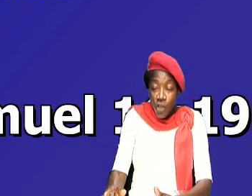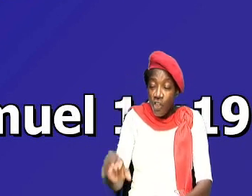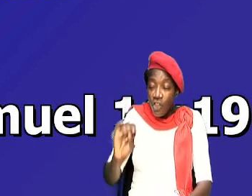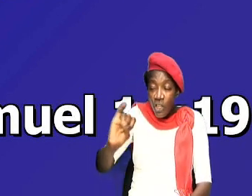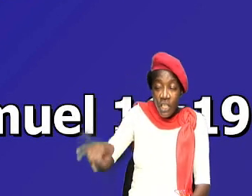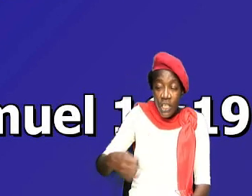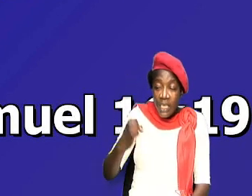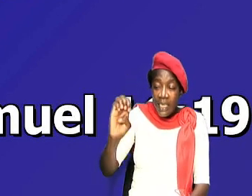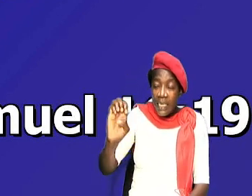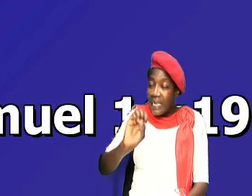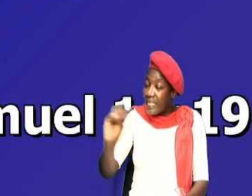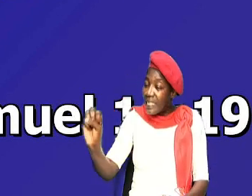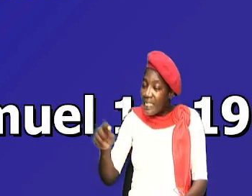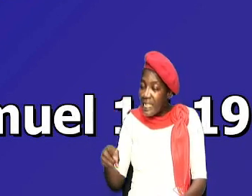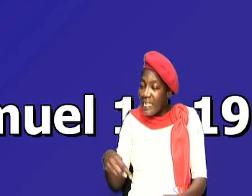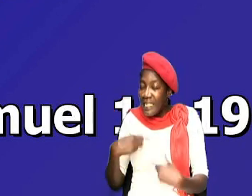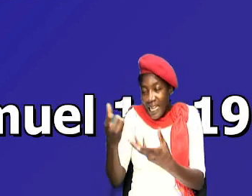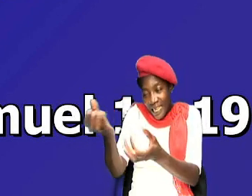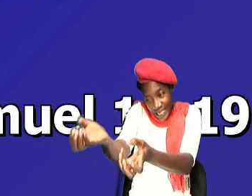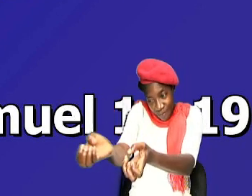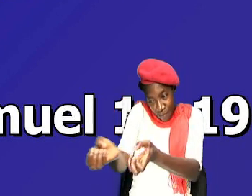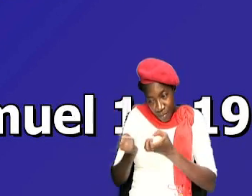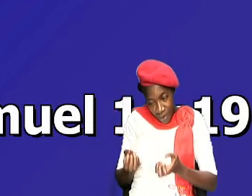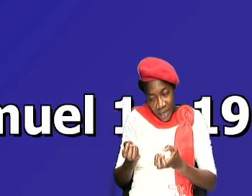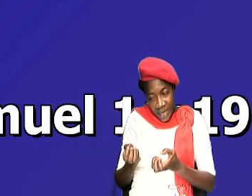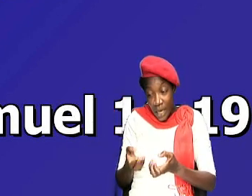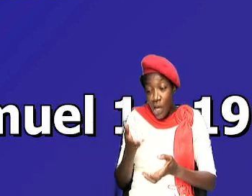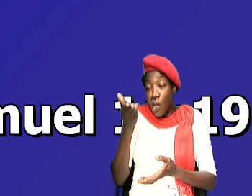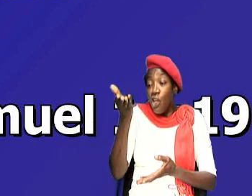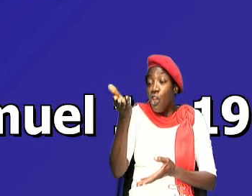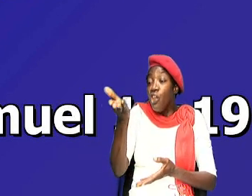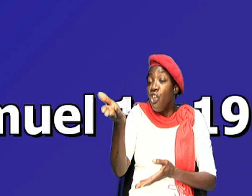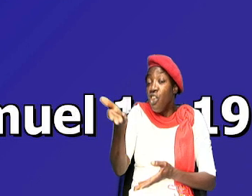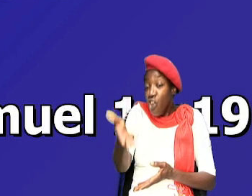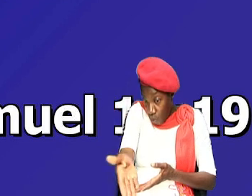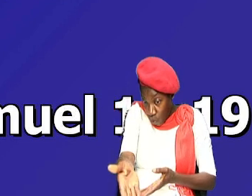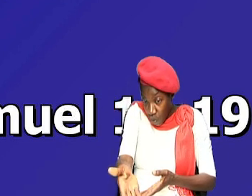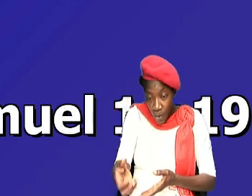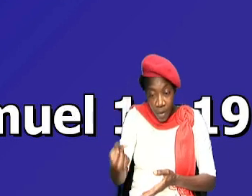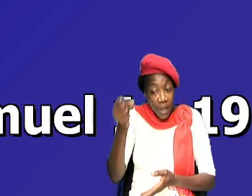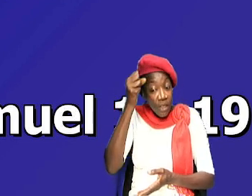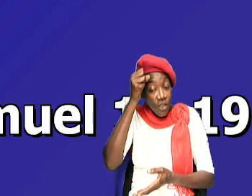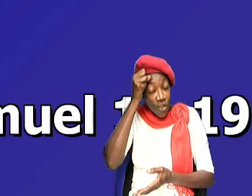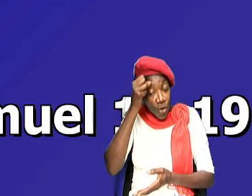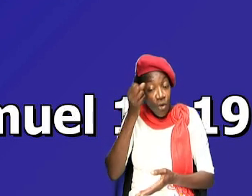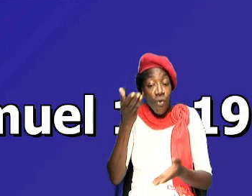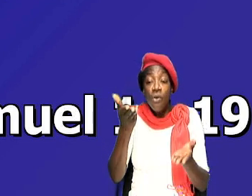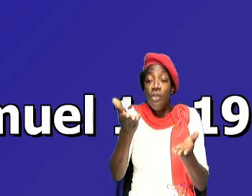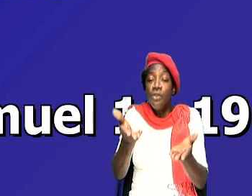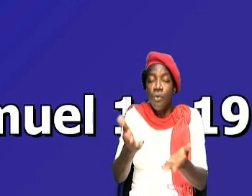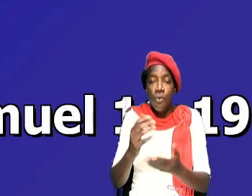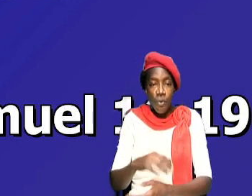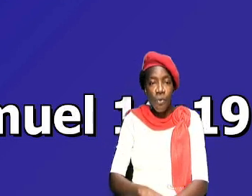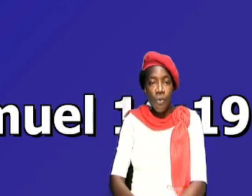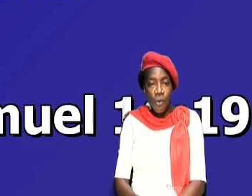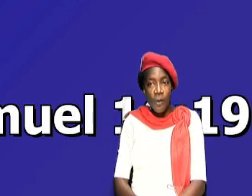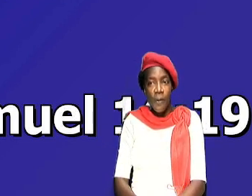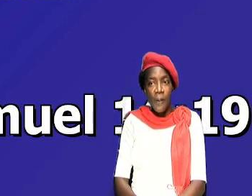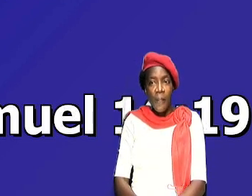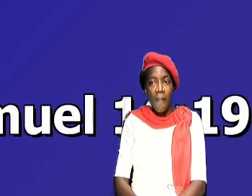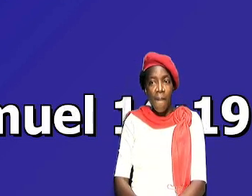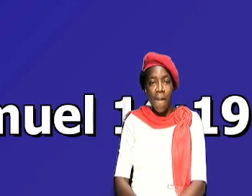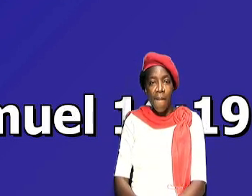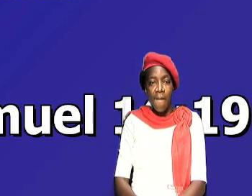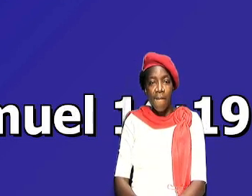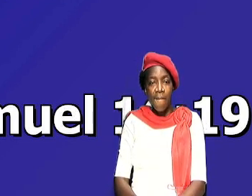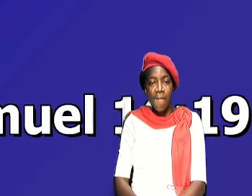me David, thy son, which is with thee. So like I'm saying here, let me